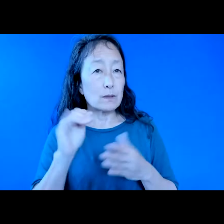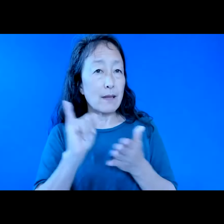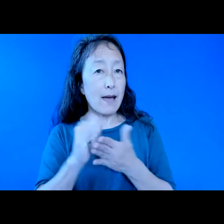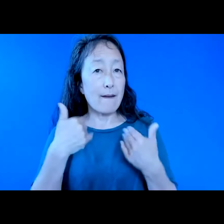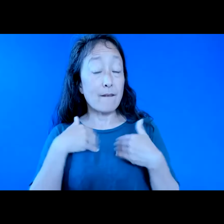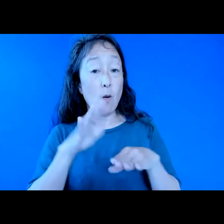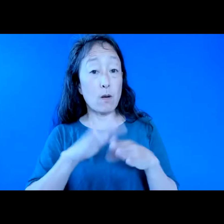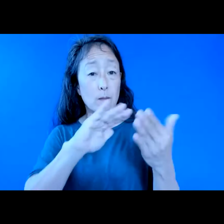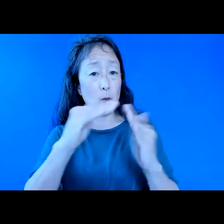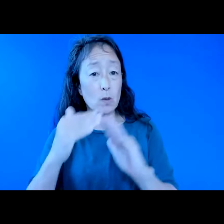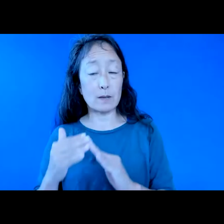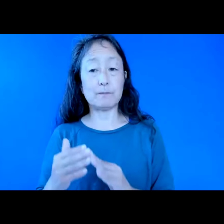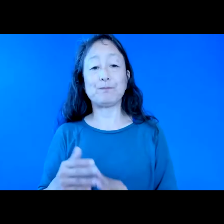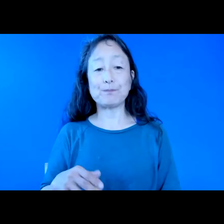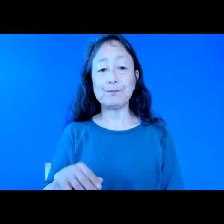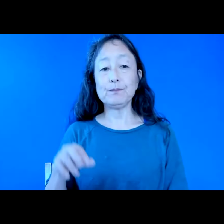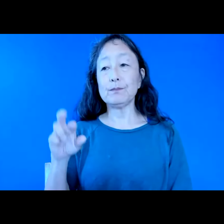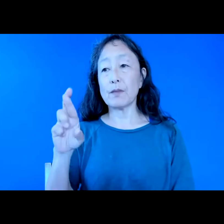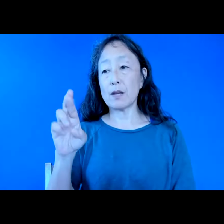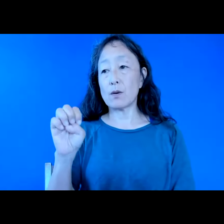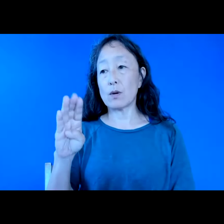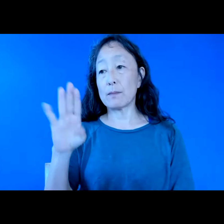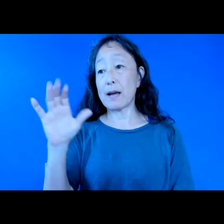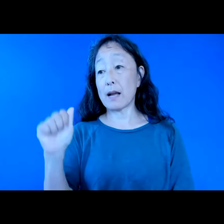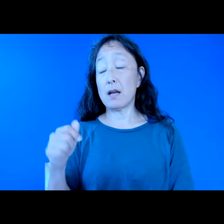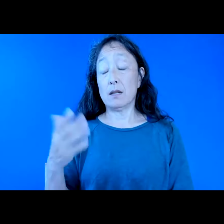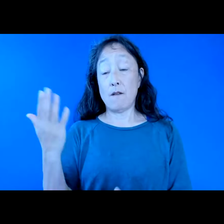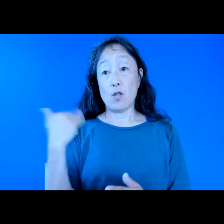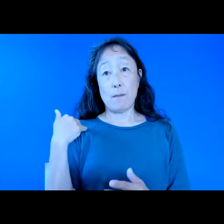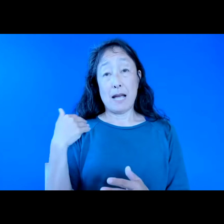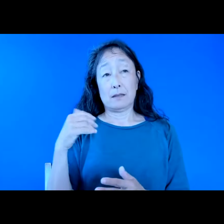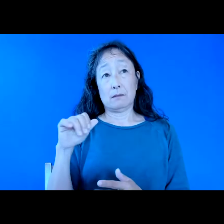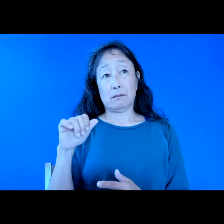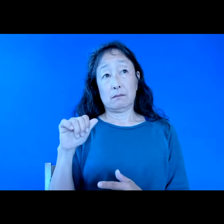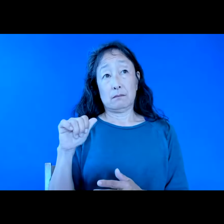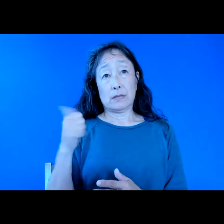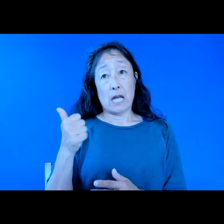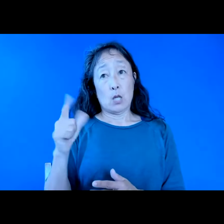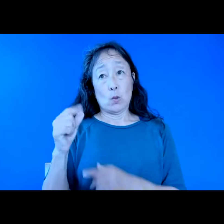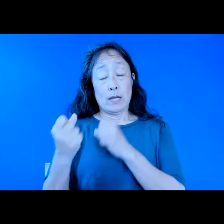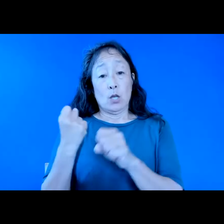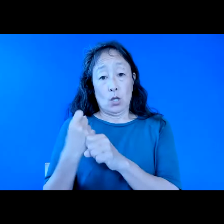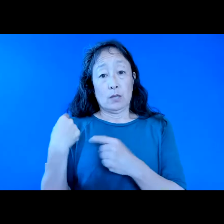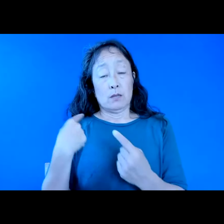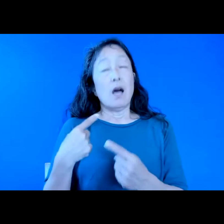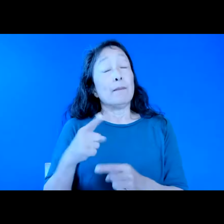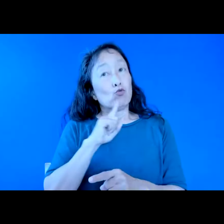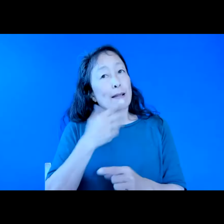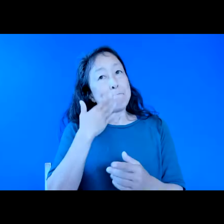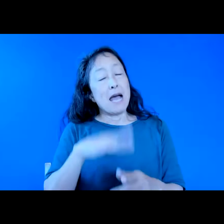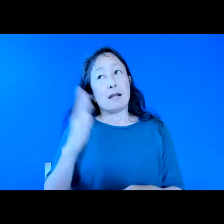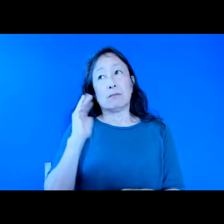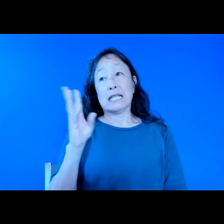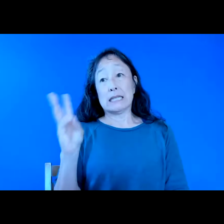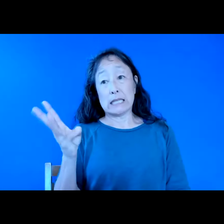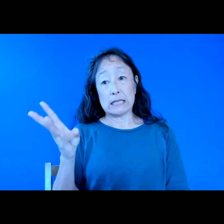I mean, over the last few decades, it was, it was really bad back in the day. And I mean, like 60s, 70s, and 80s,